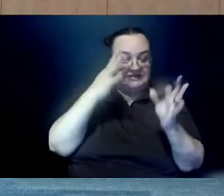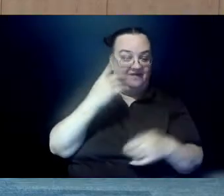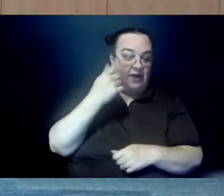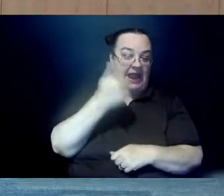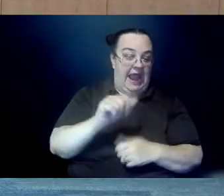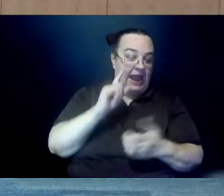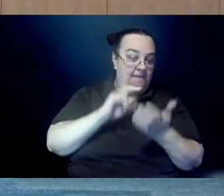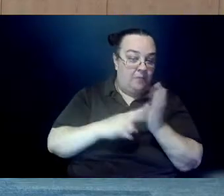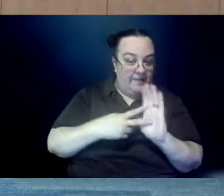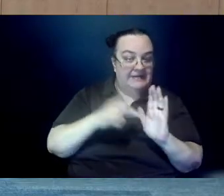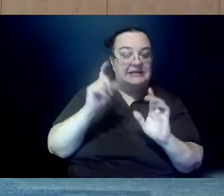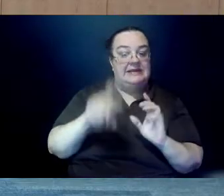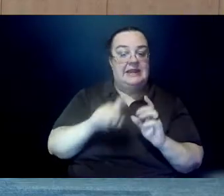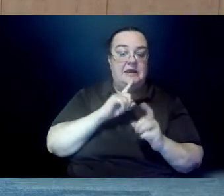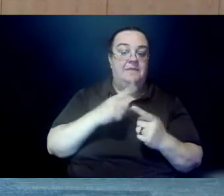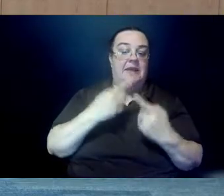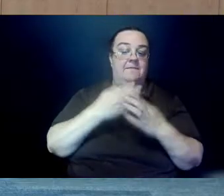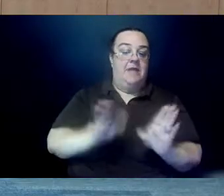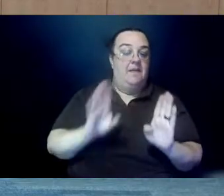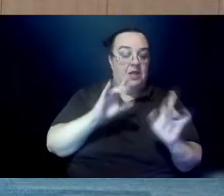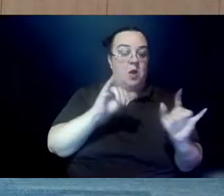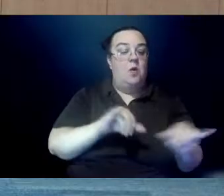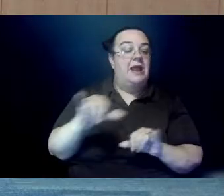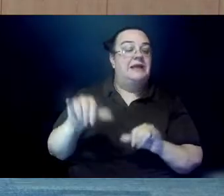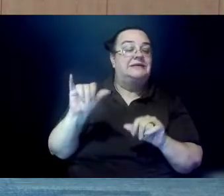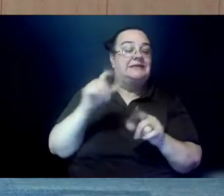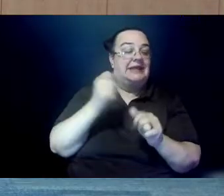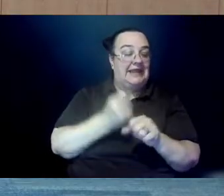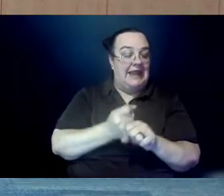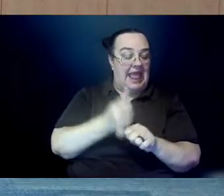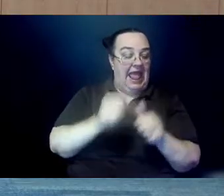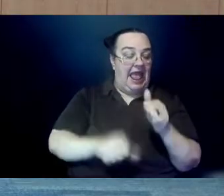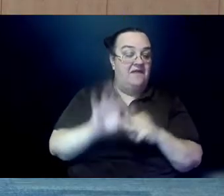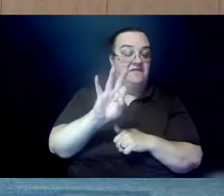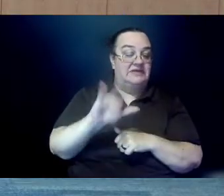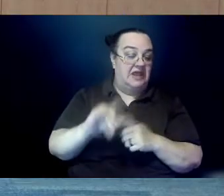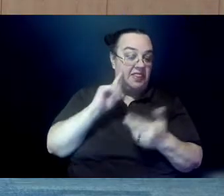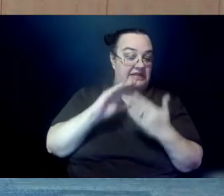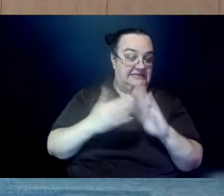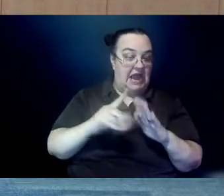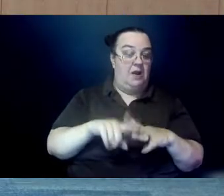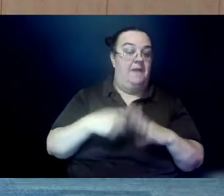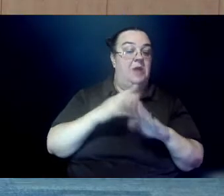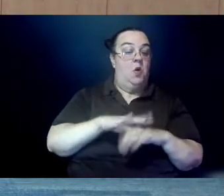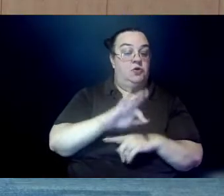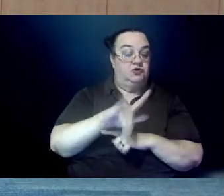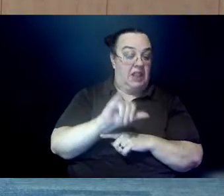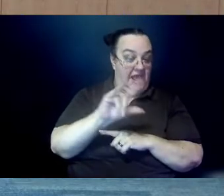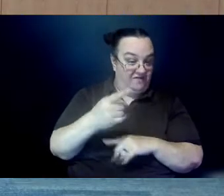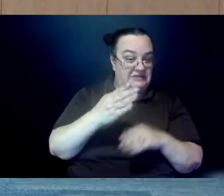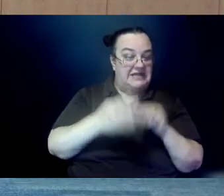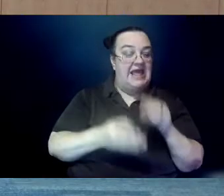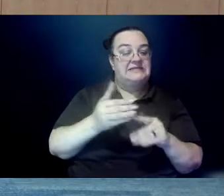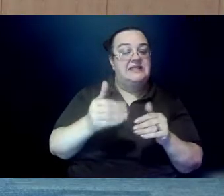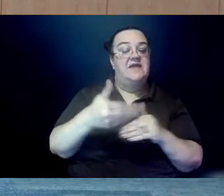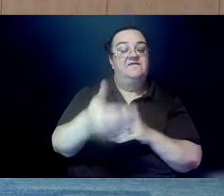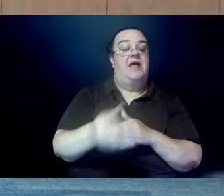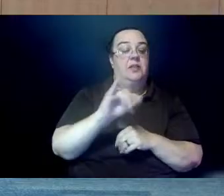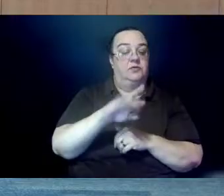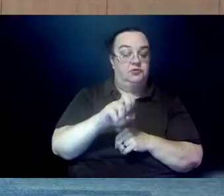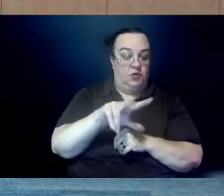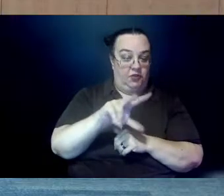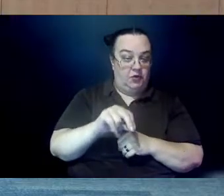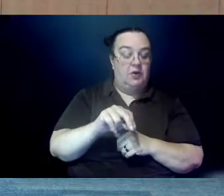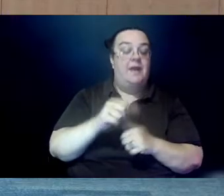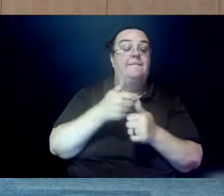by the following June 30 pursuant to C32 of the Charter of the Town, and whereas the Mayor and Town Council have, prior to each